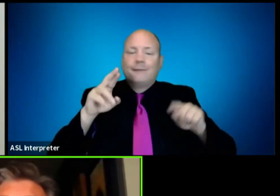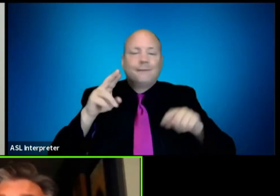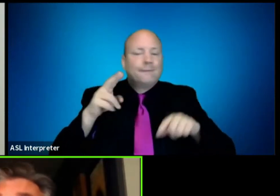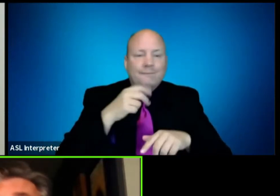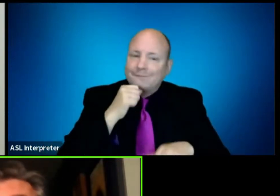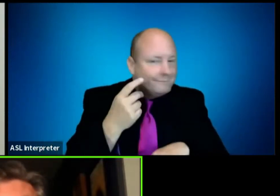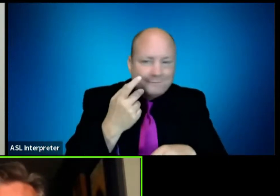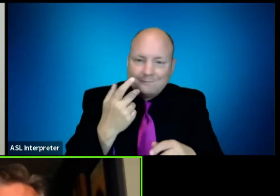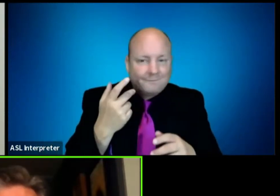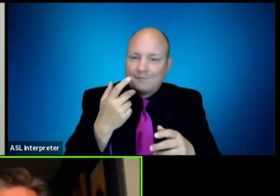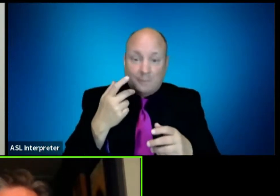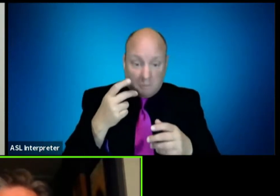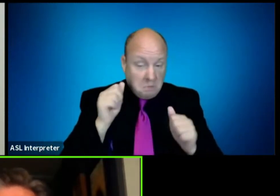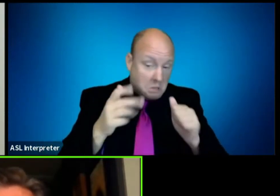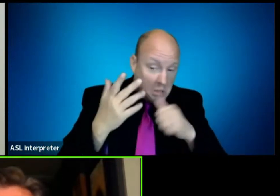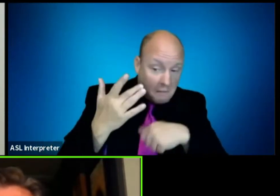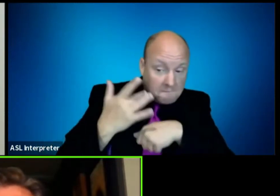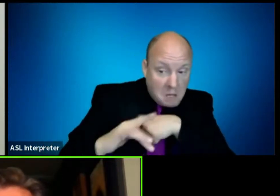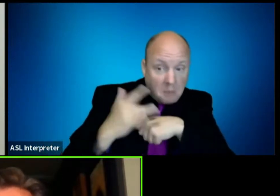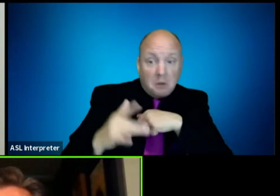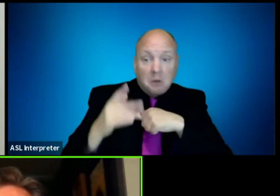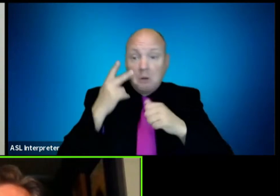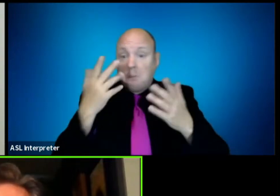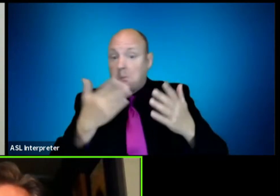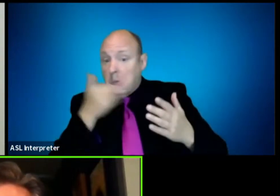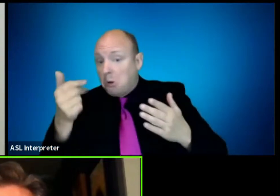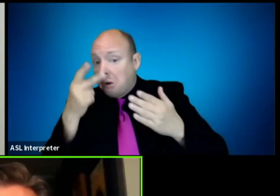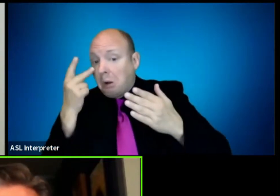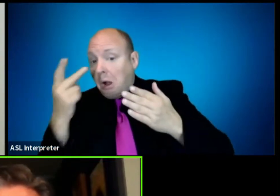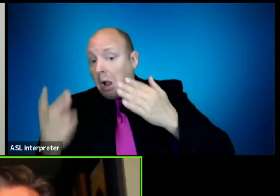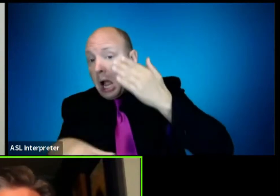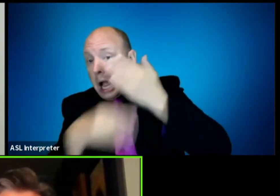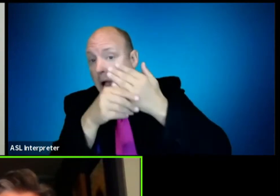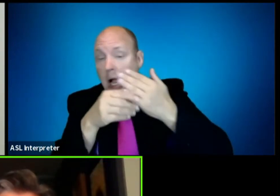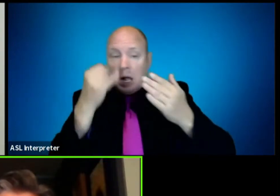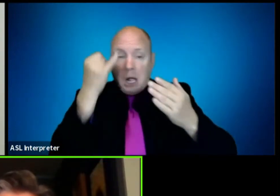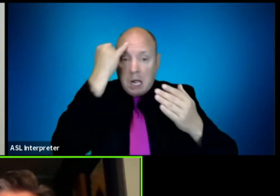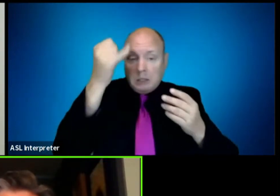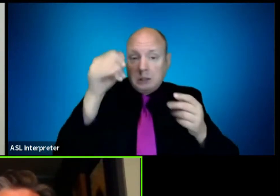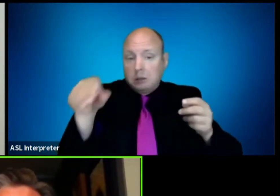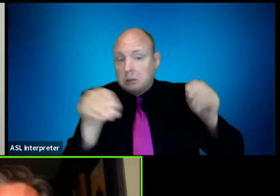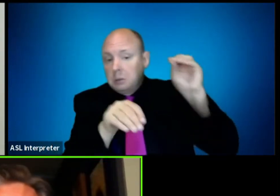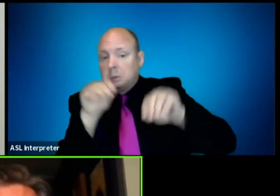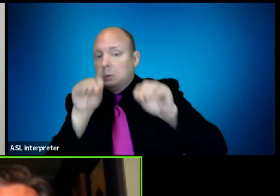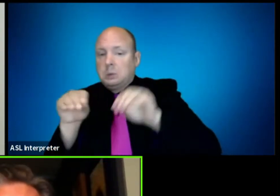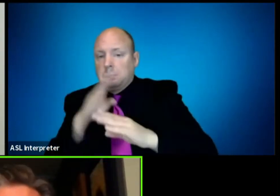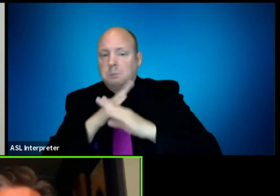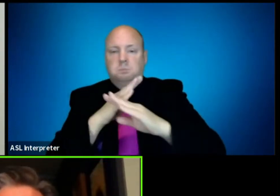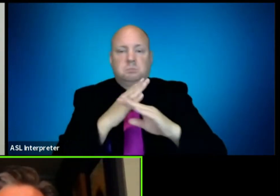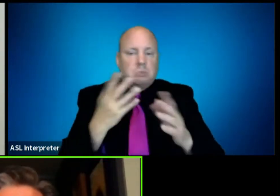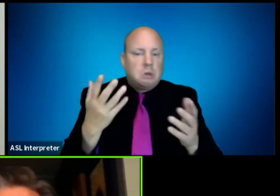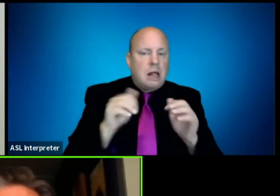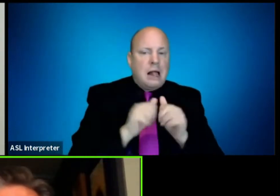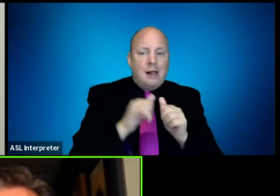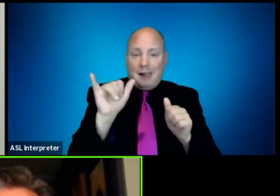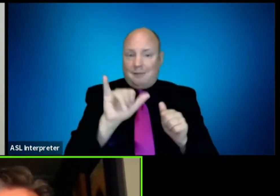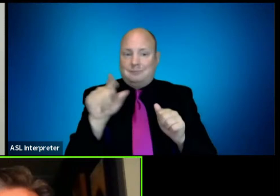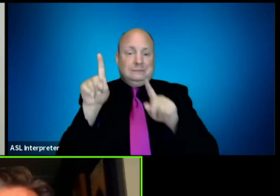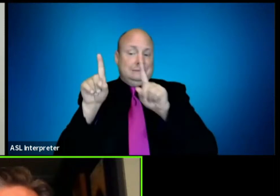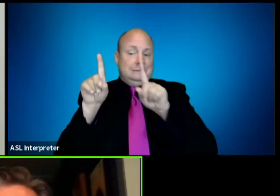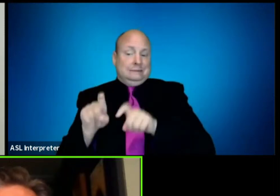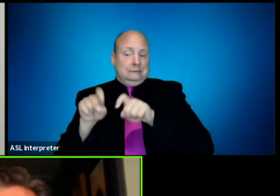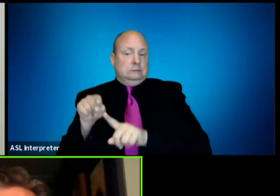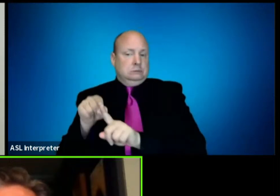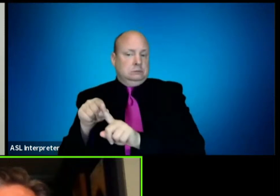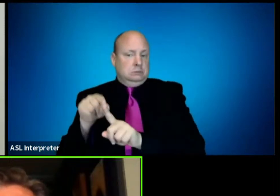to stay, other methods that are working in other communities or states are things that we would like to look at. While we don't like to quarantine